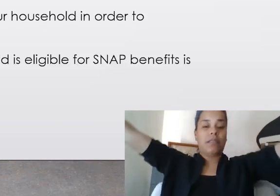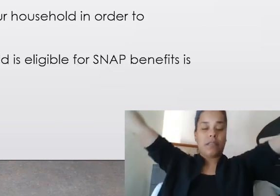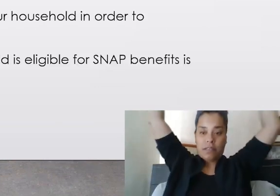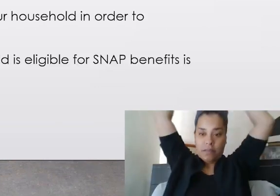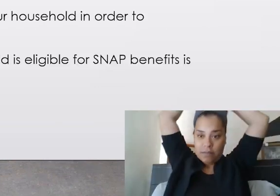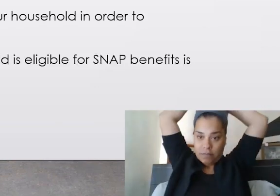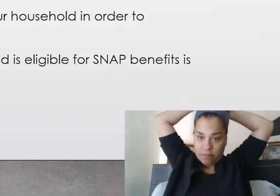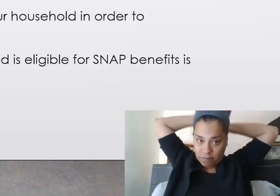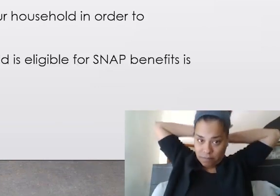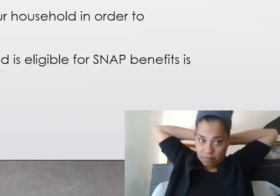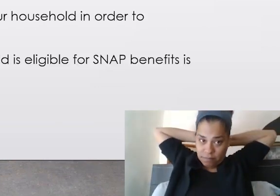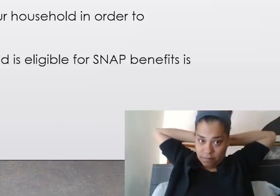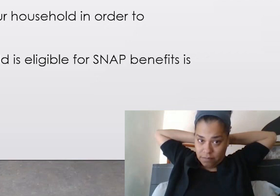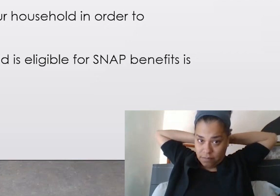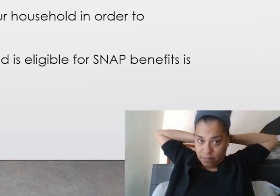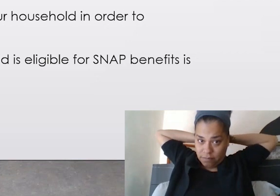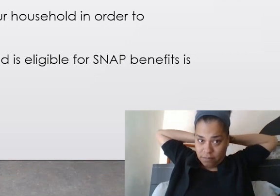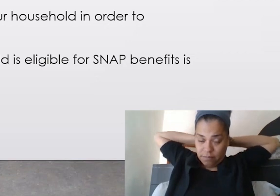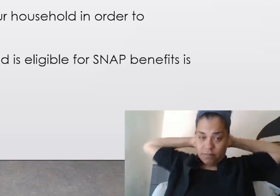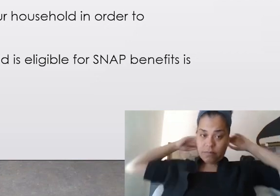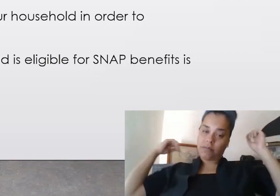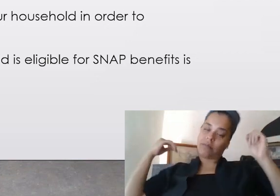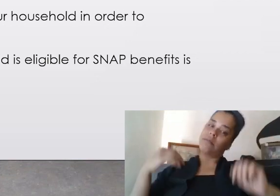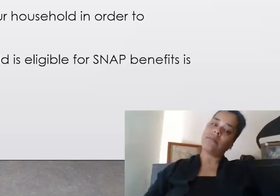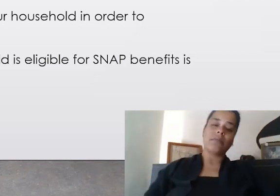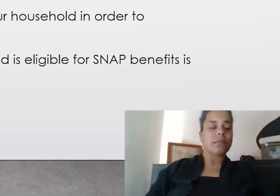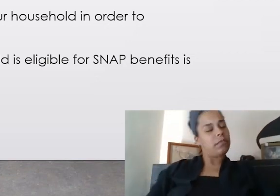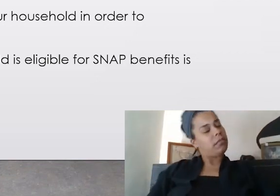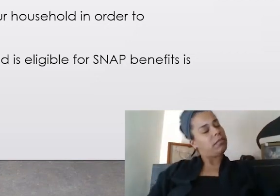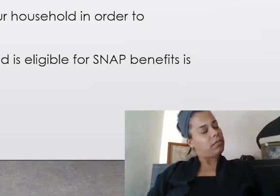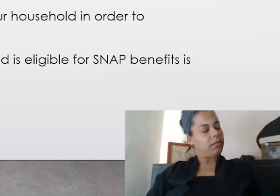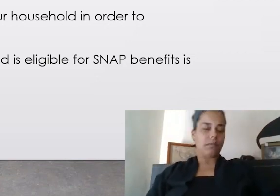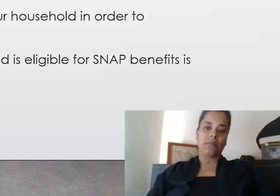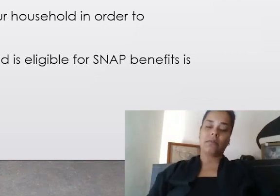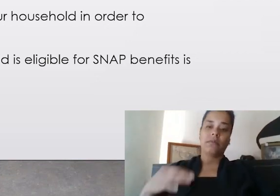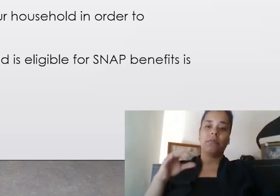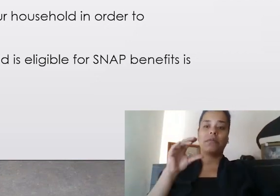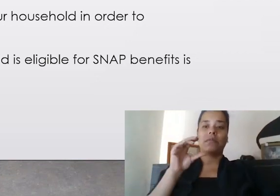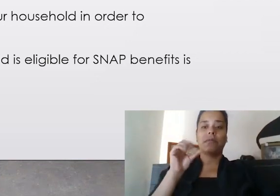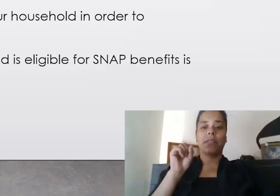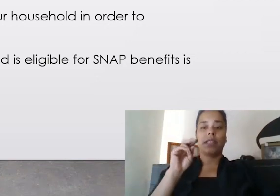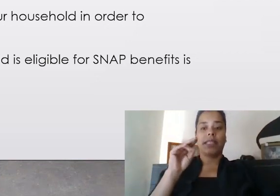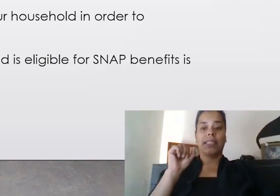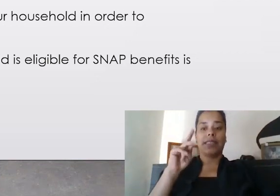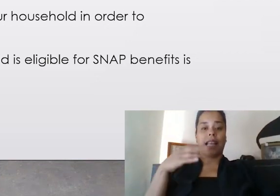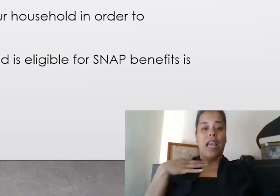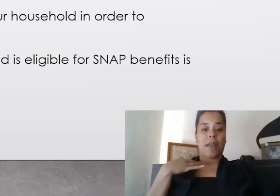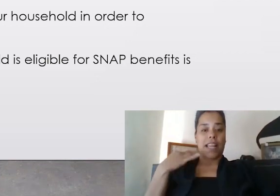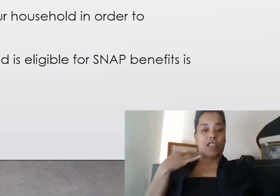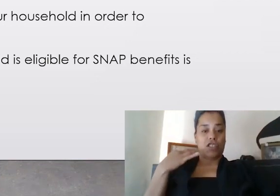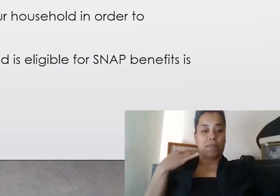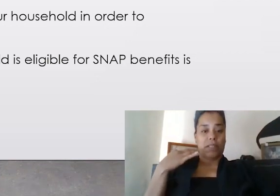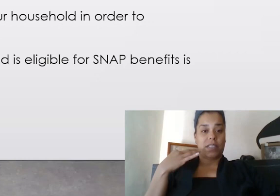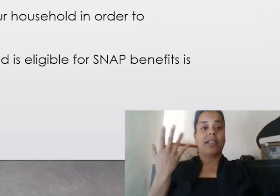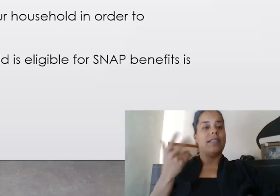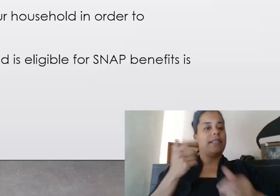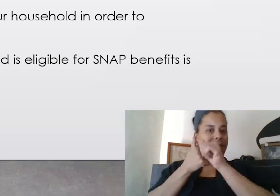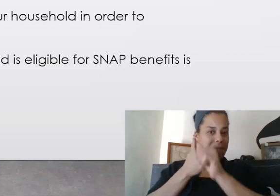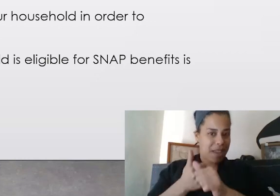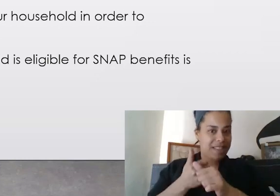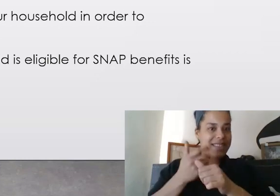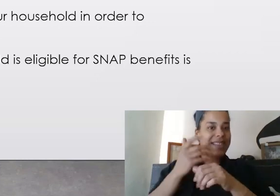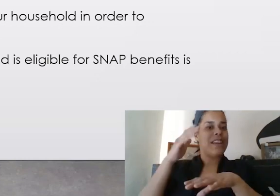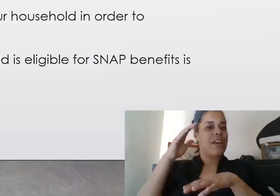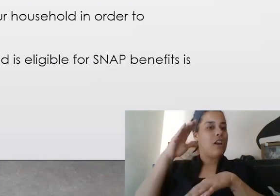SNAP eligibility. So like every other program I mentioned is based on resources, and it's based on income